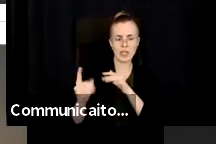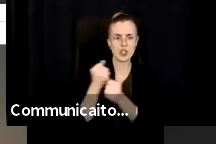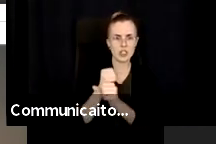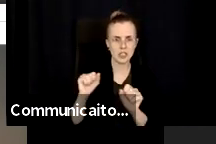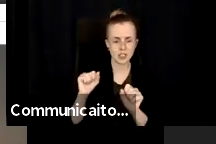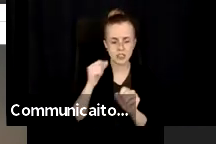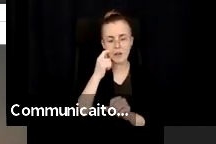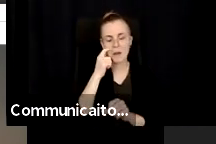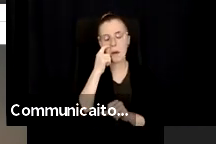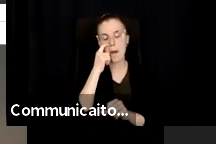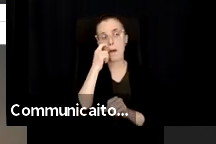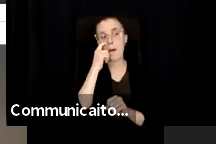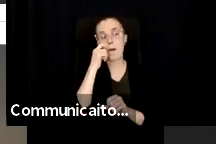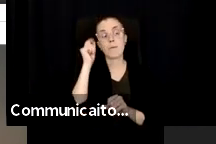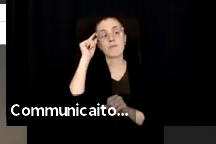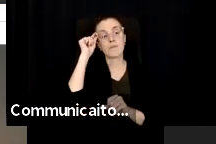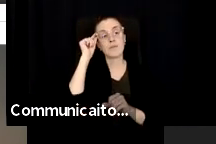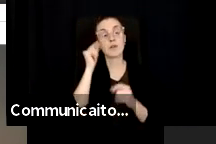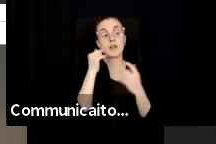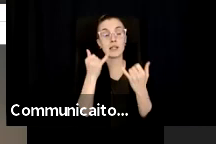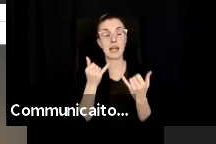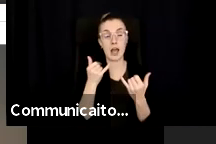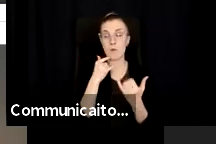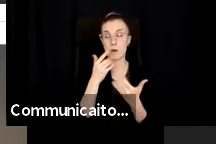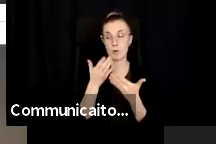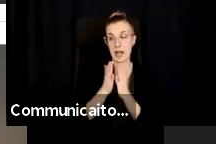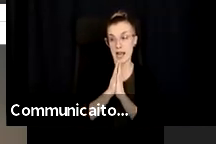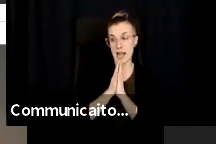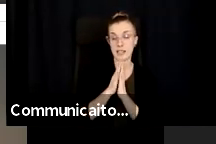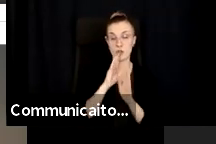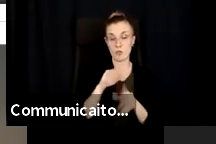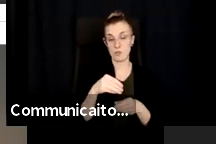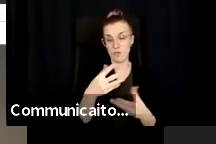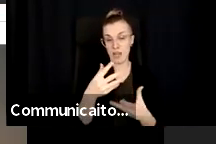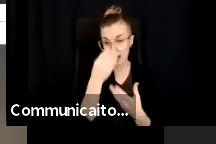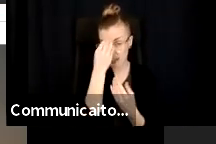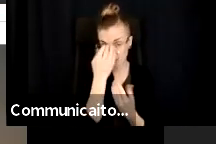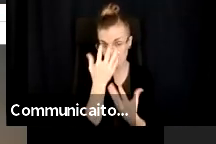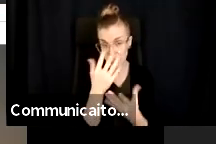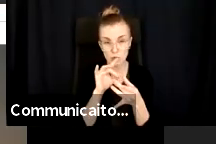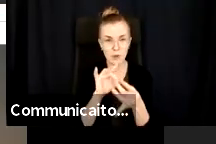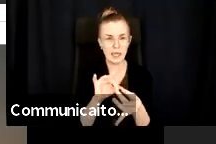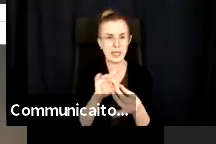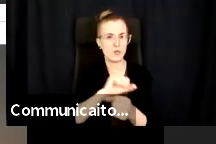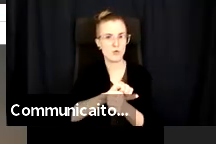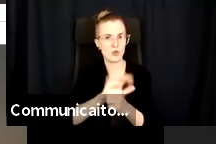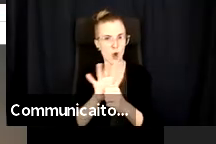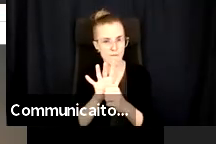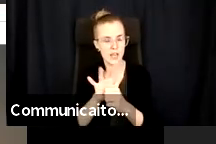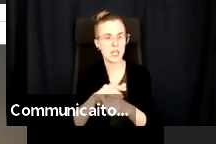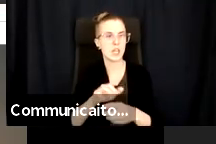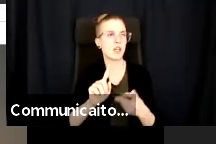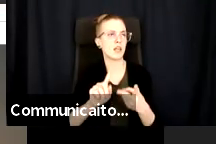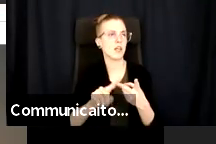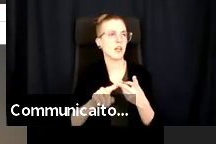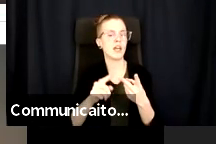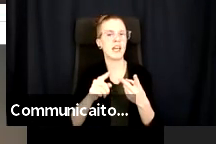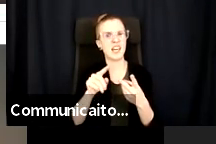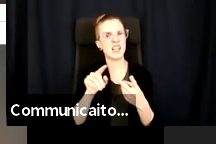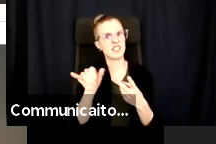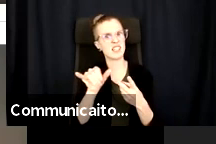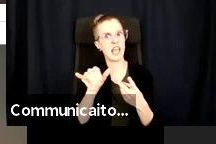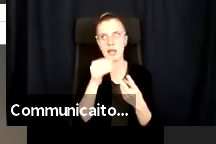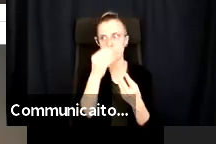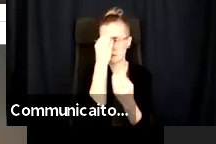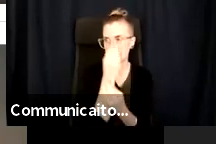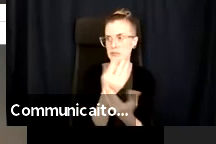input related to COVID, social distancing, and other considerations during hurricane planning. Everyone's